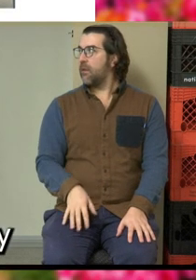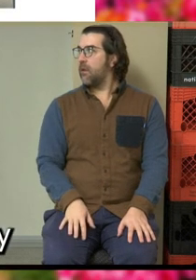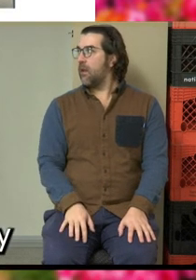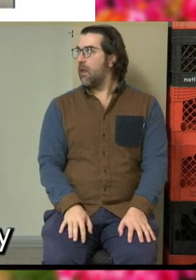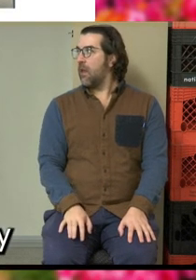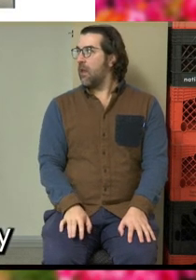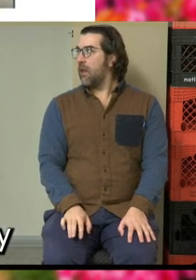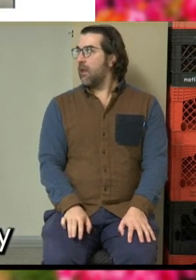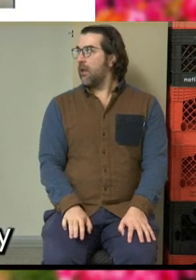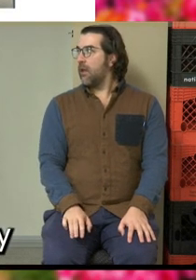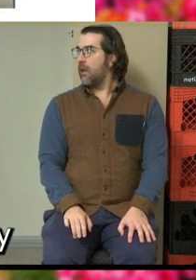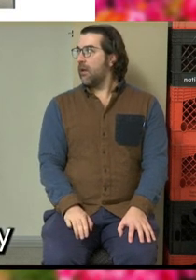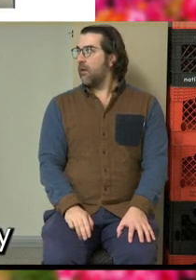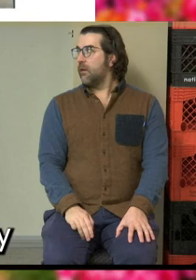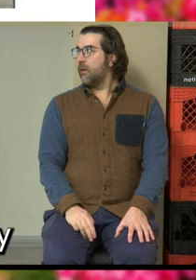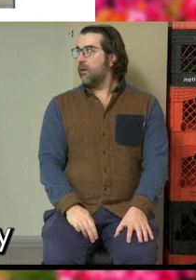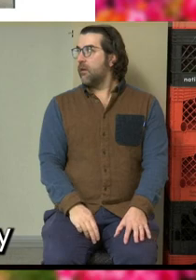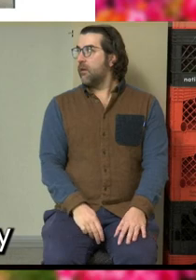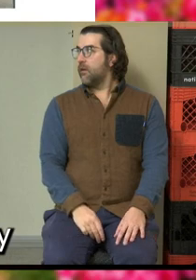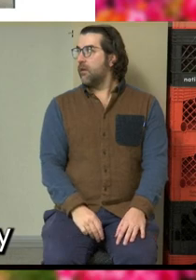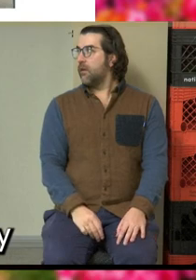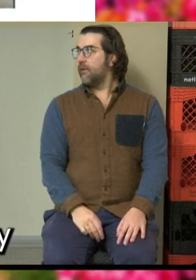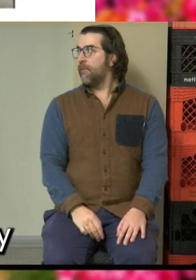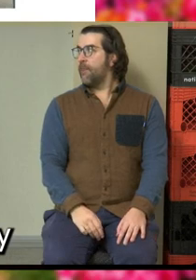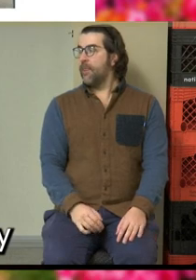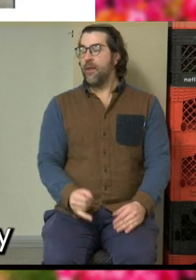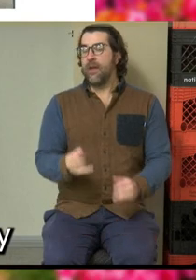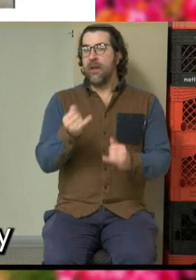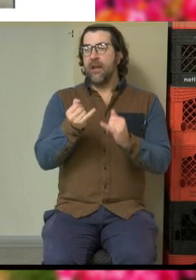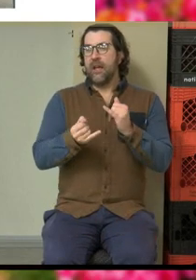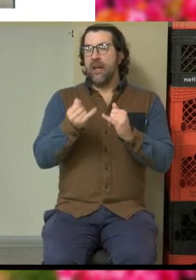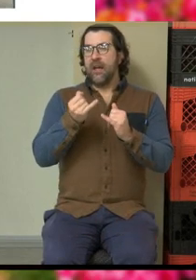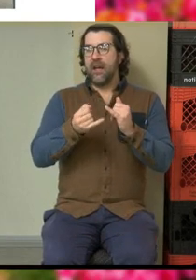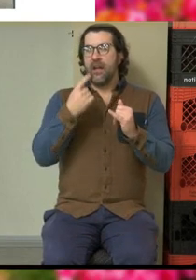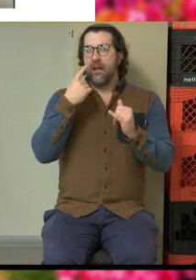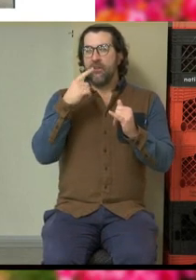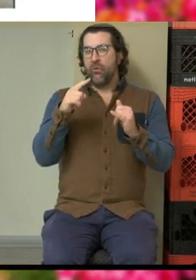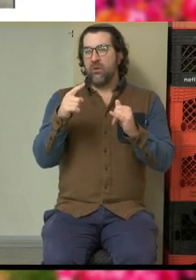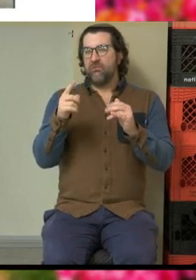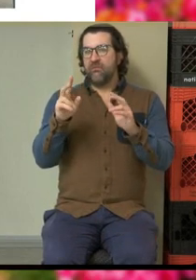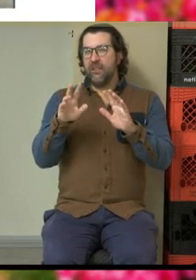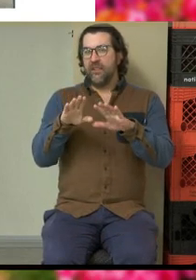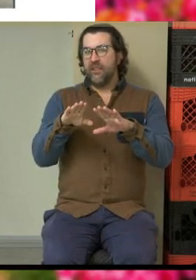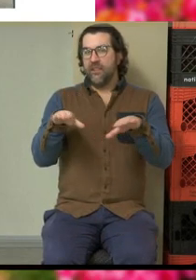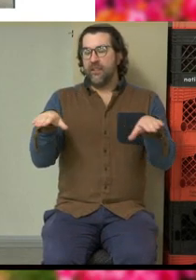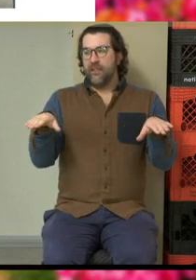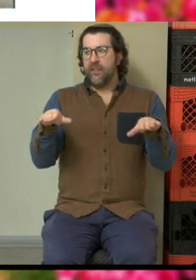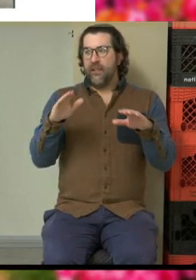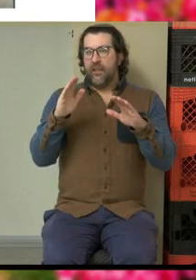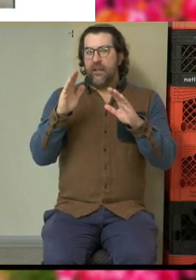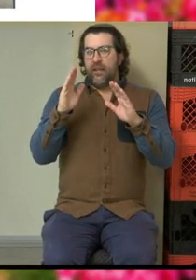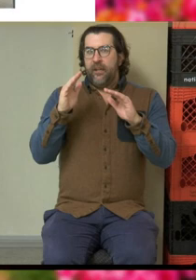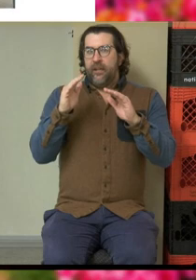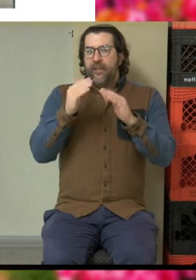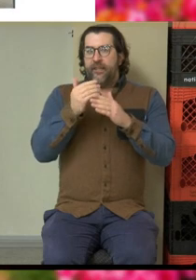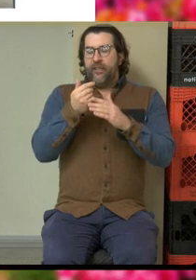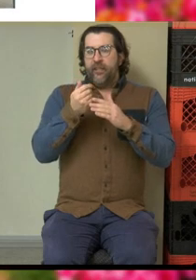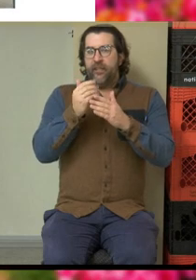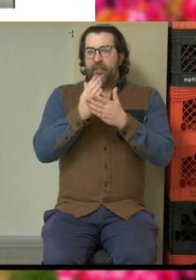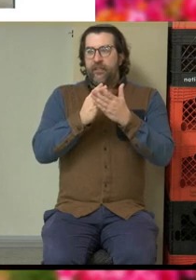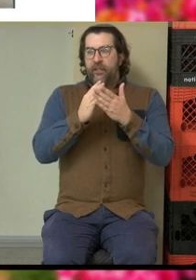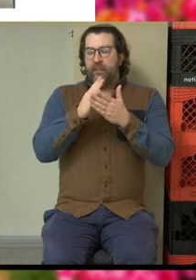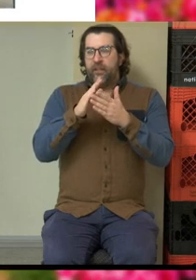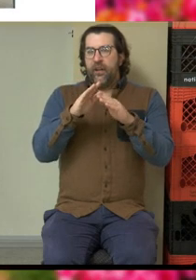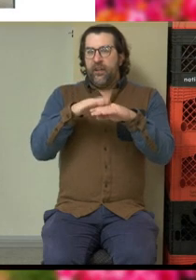Okay, so this last slide is really for the kids, and hopefully we can get some online feedback from